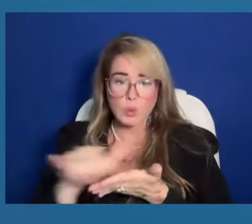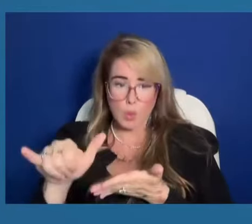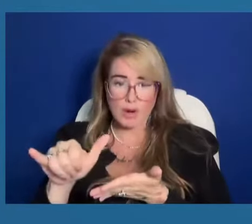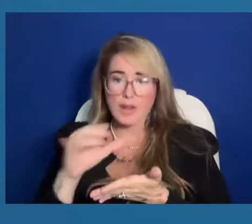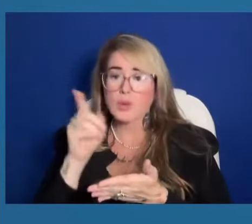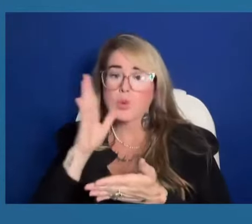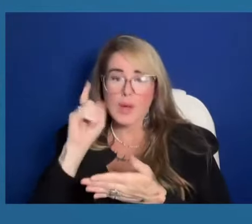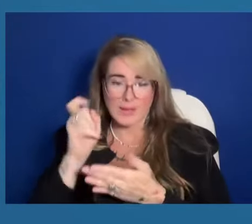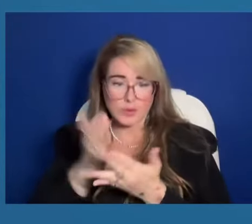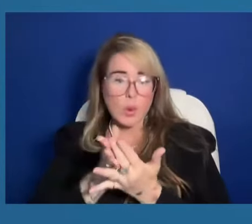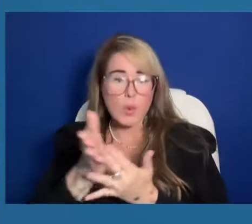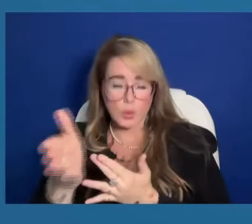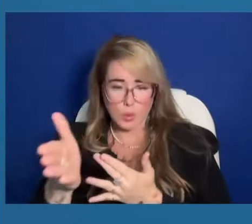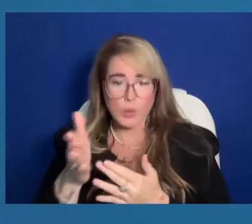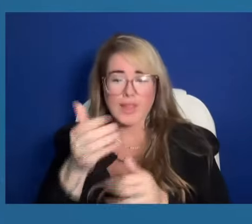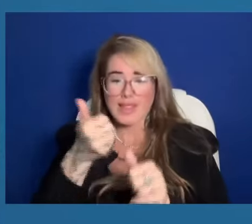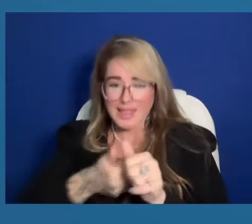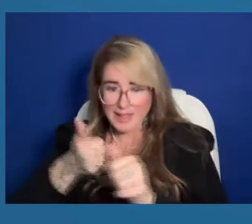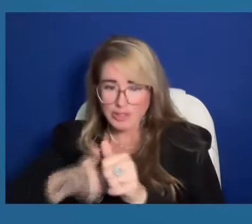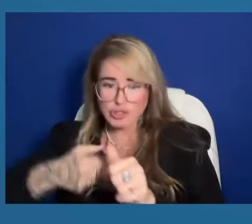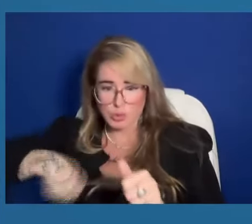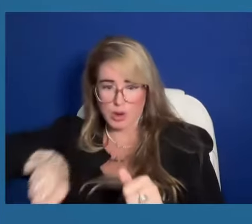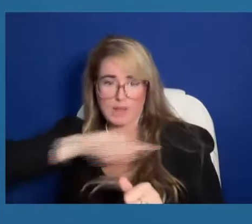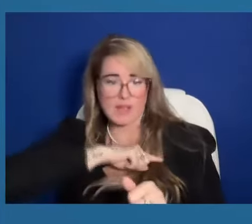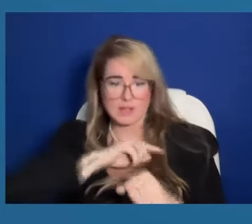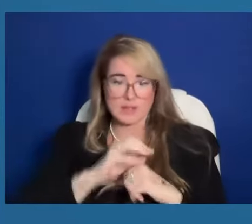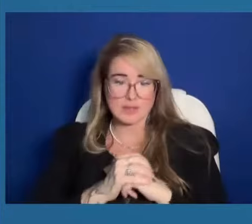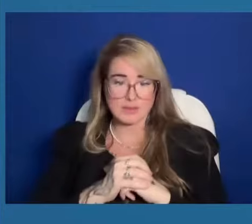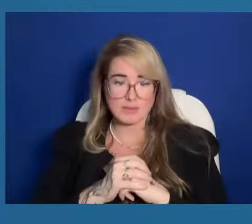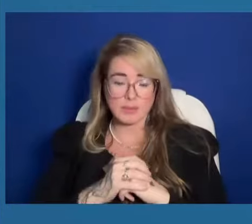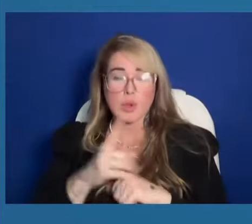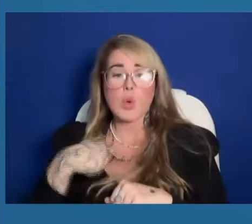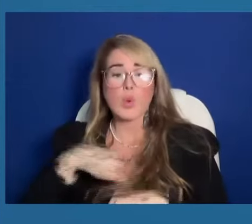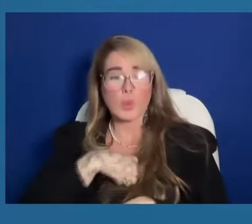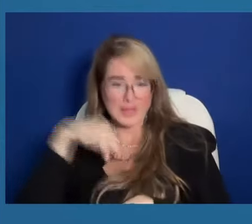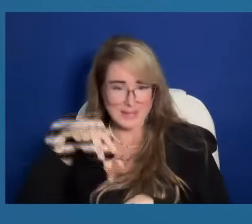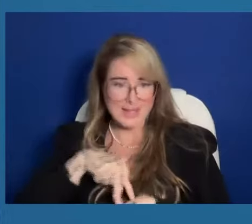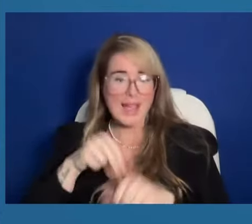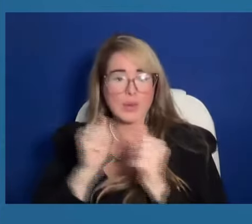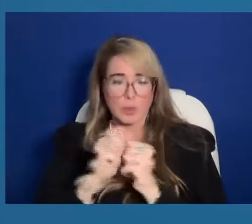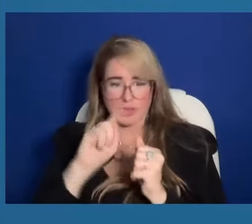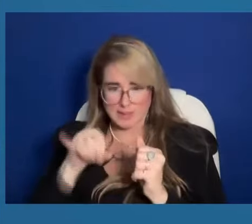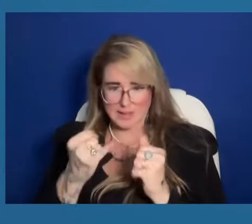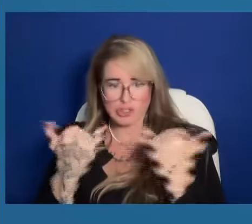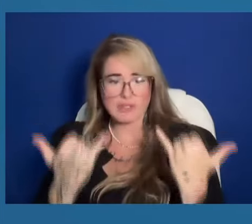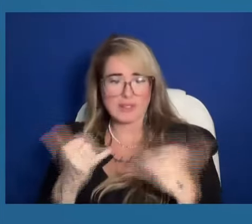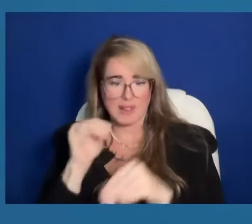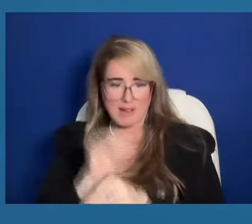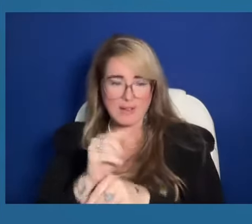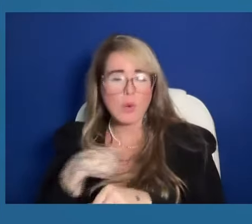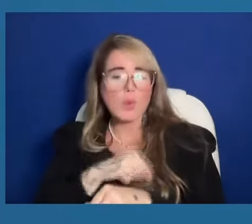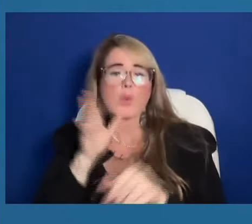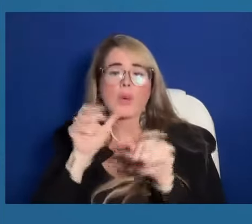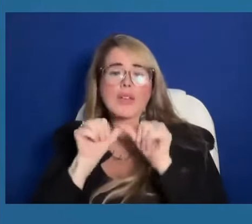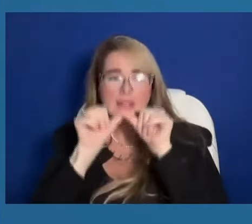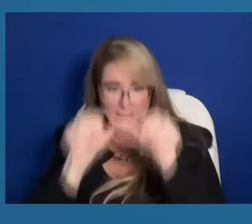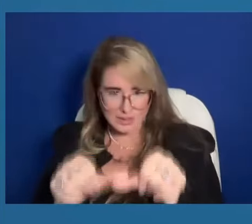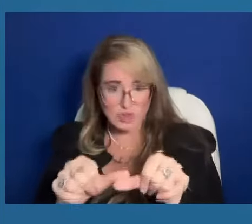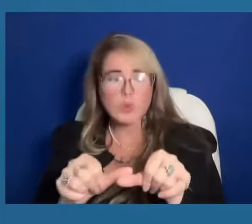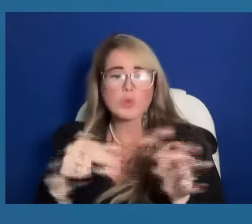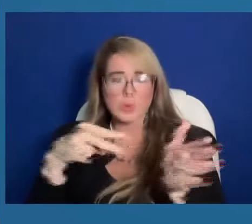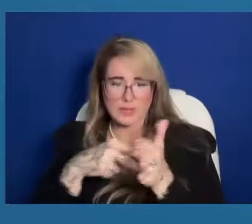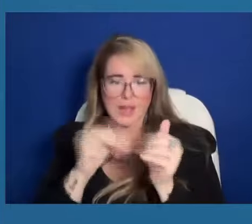have to go through each and every one of us. We stand with Tish tonight, and we will continue to